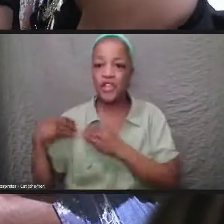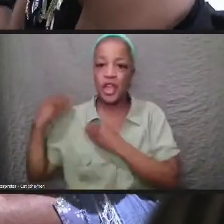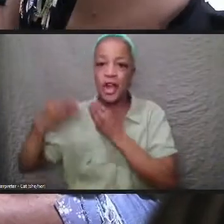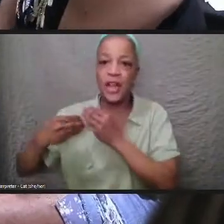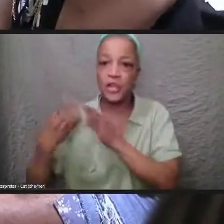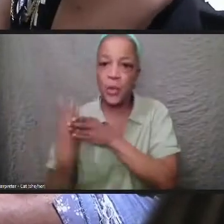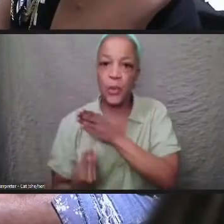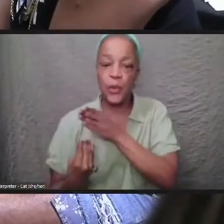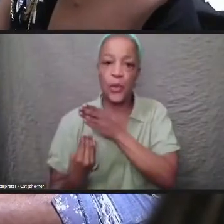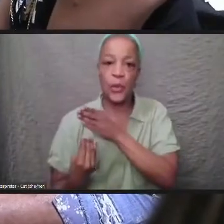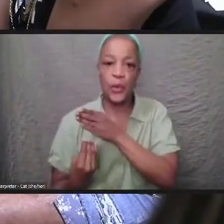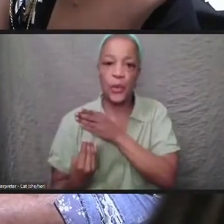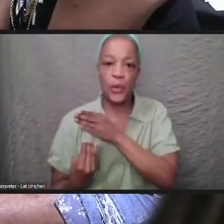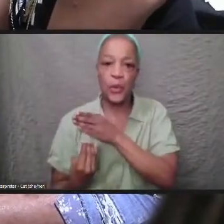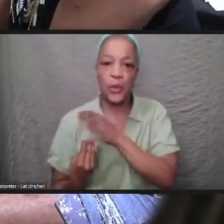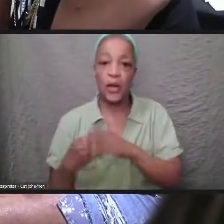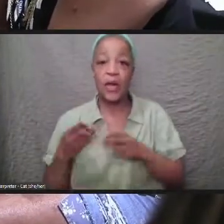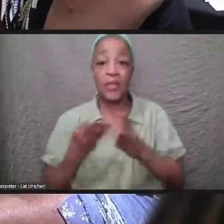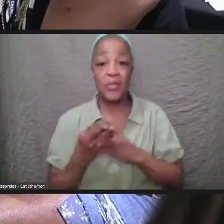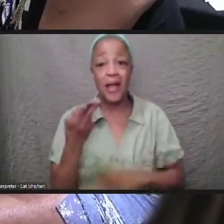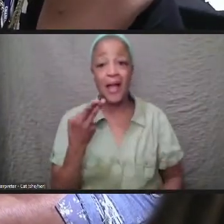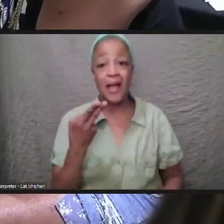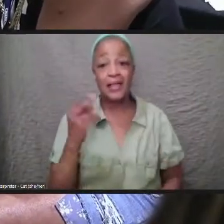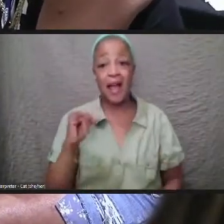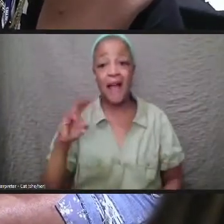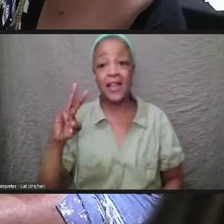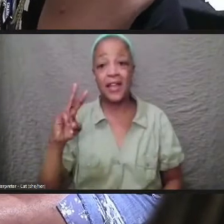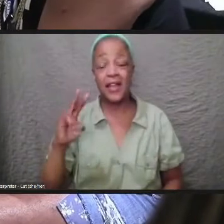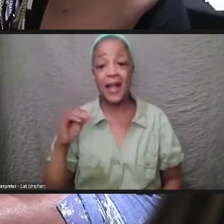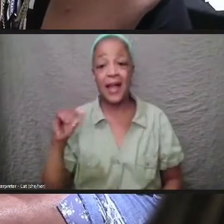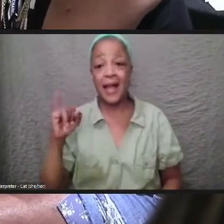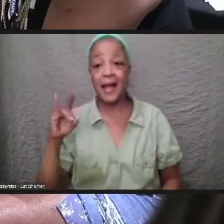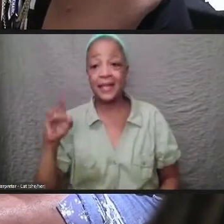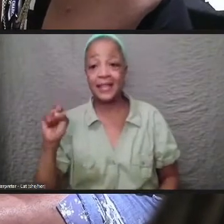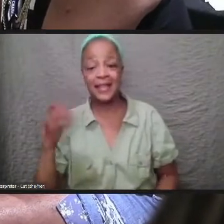course, with HIV AIDS and still ongoing,